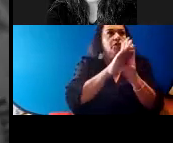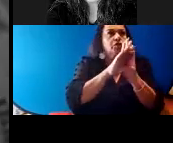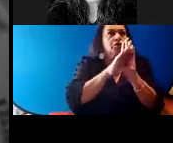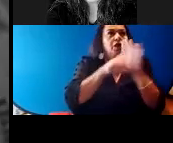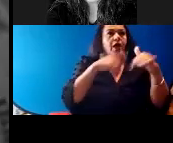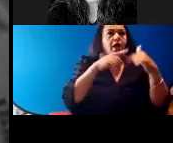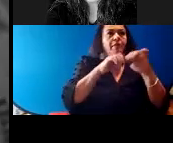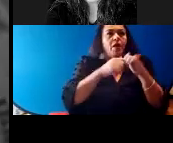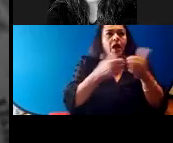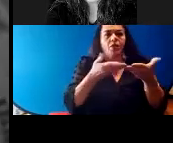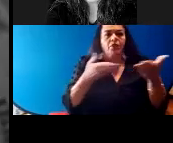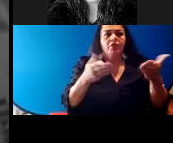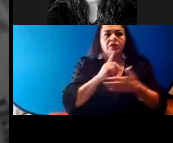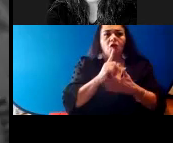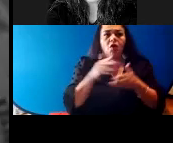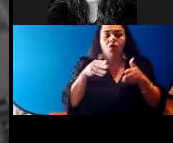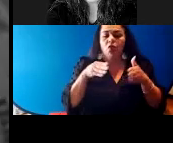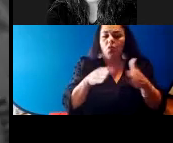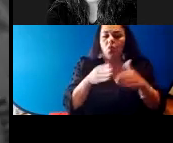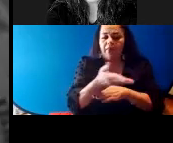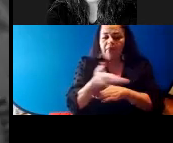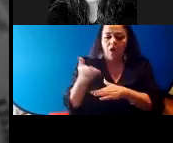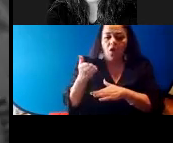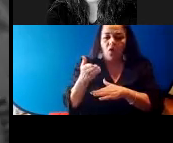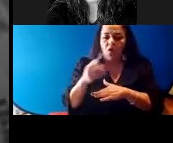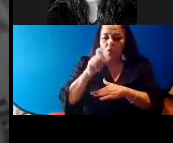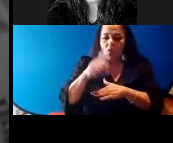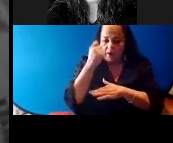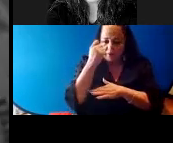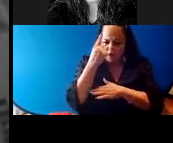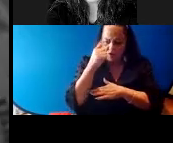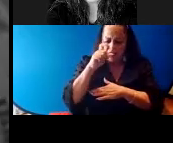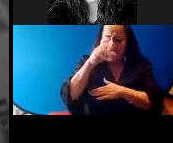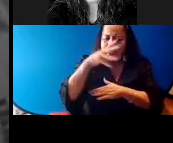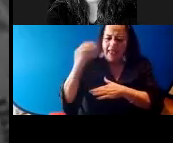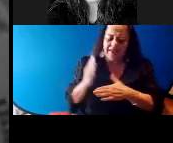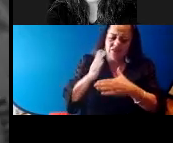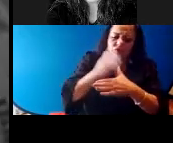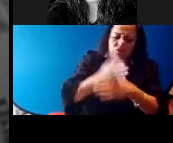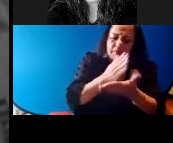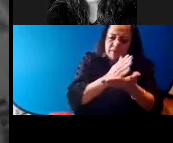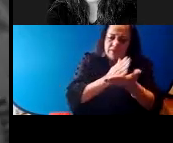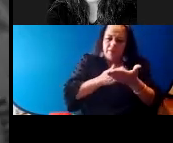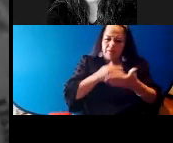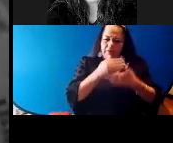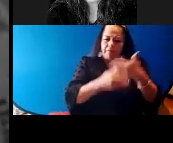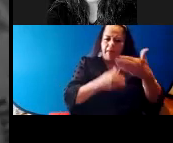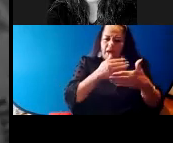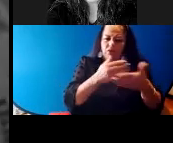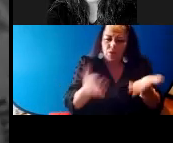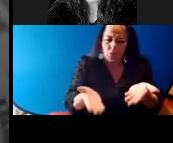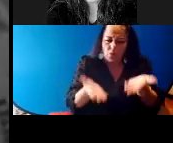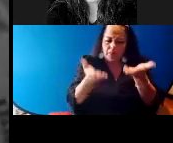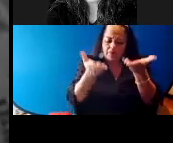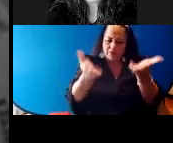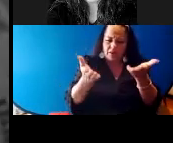currently. And it also gives us the information we need to begin to really disrupt some of the patterns. And so we lift this up because we encourage